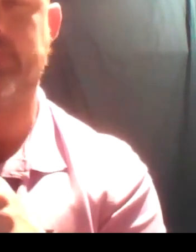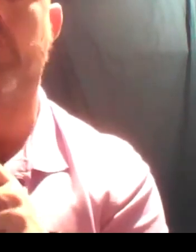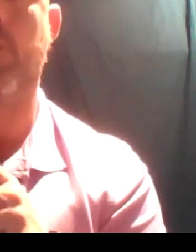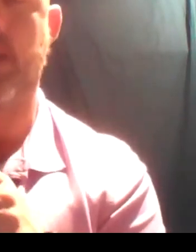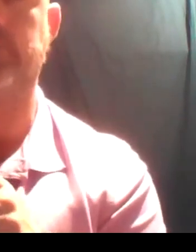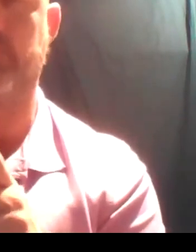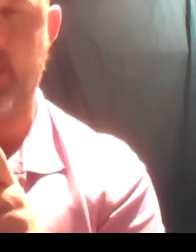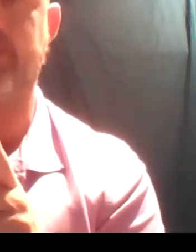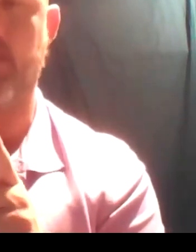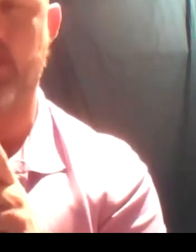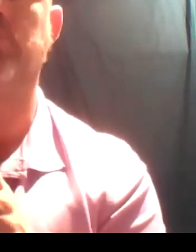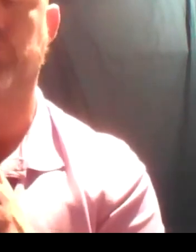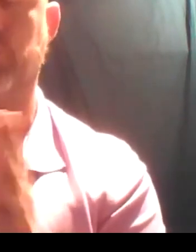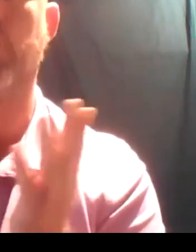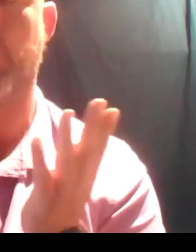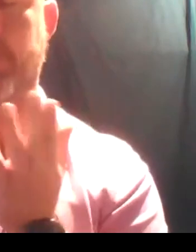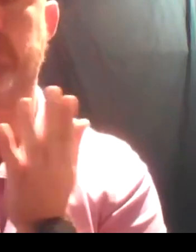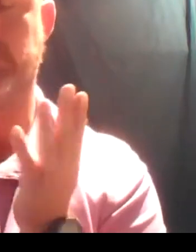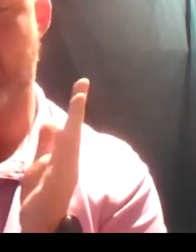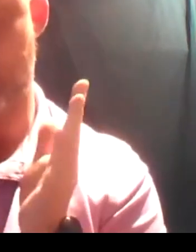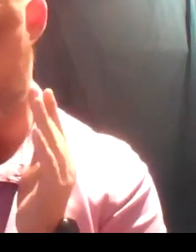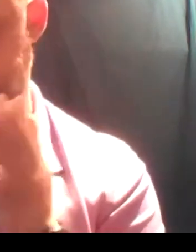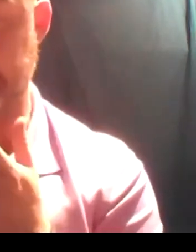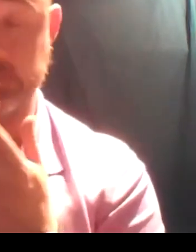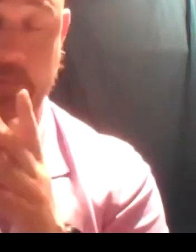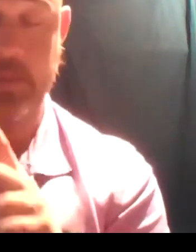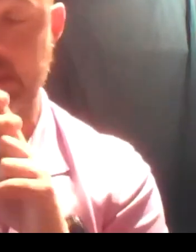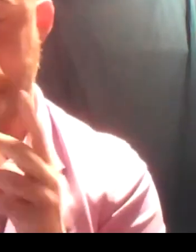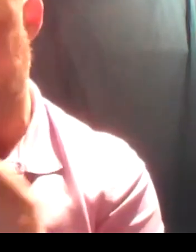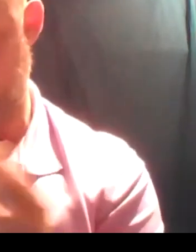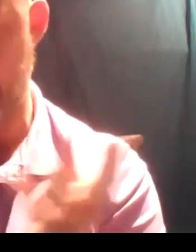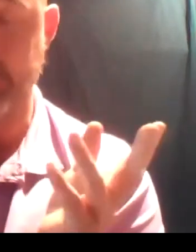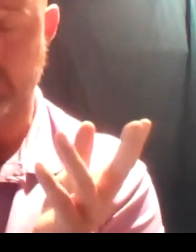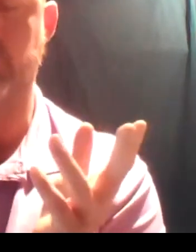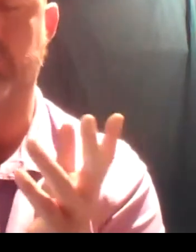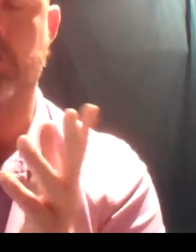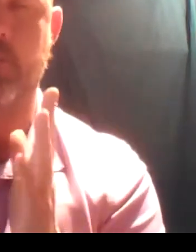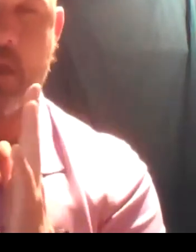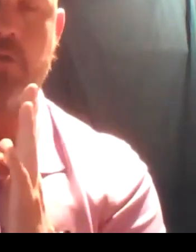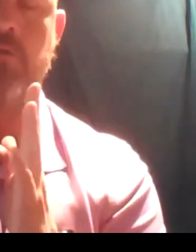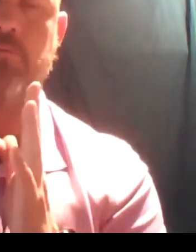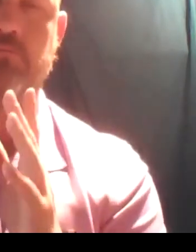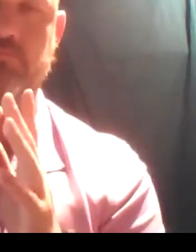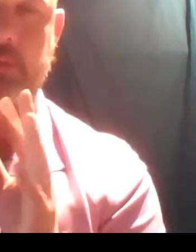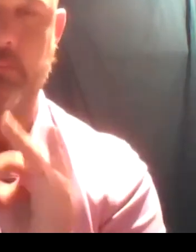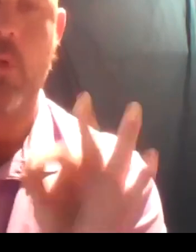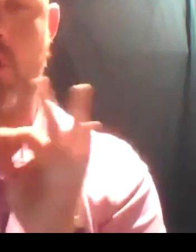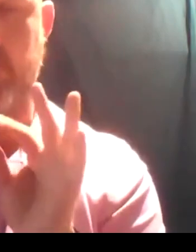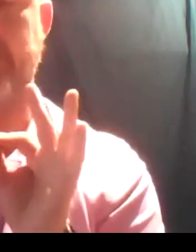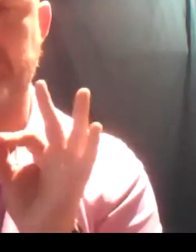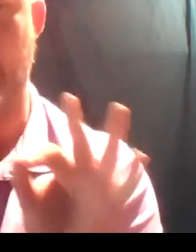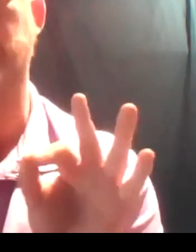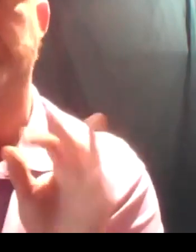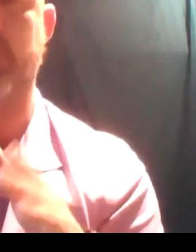for developmental services. They're hoping that they're going to get some data or some info about key functions and like the